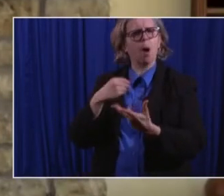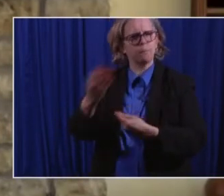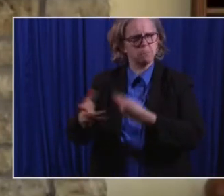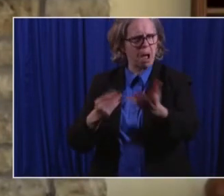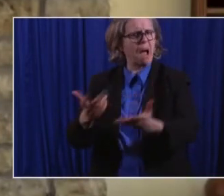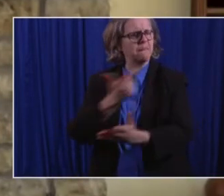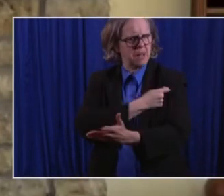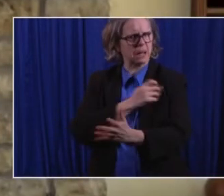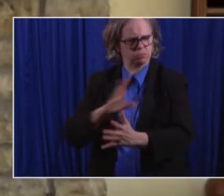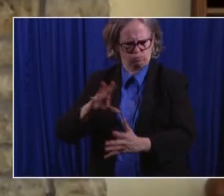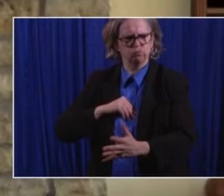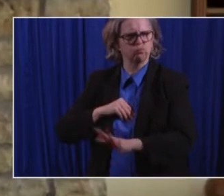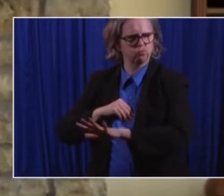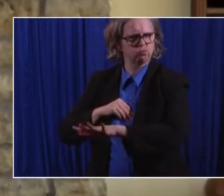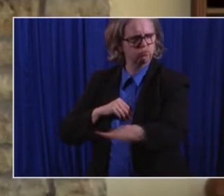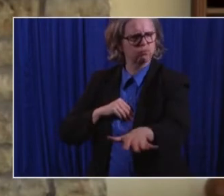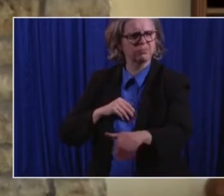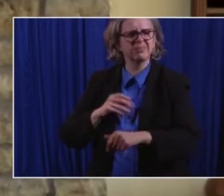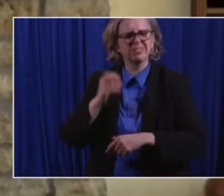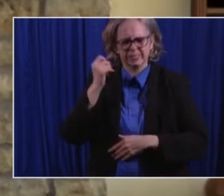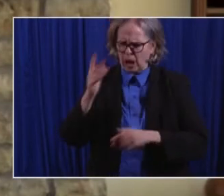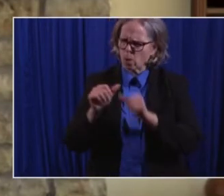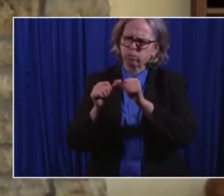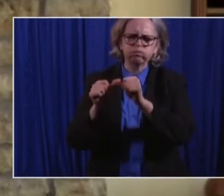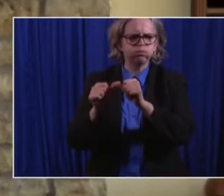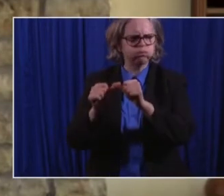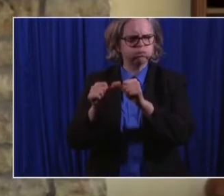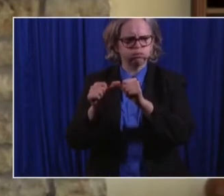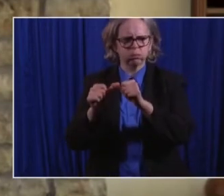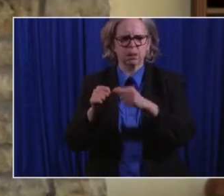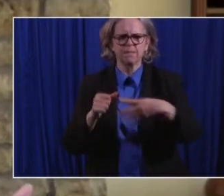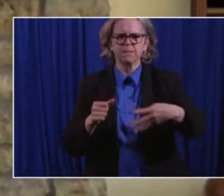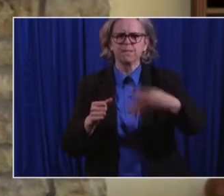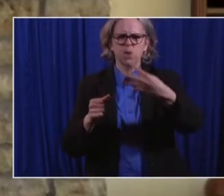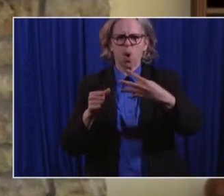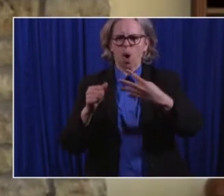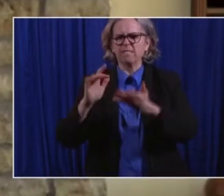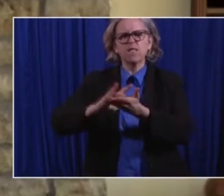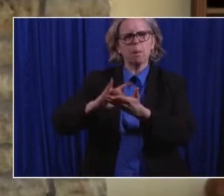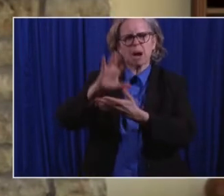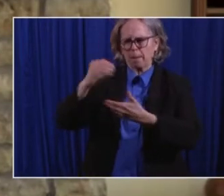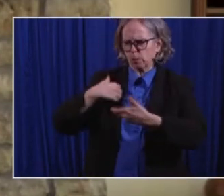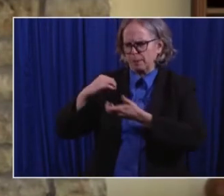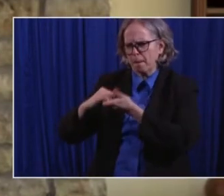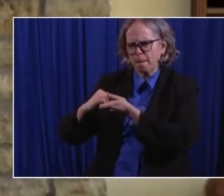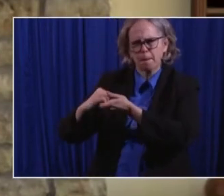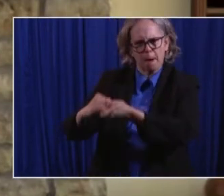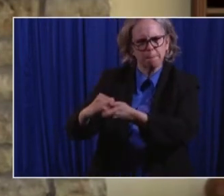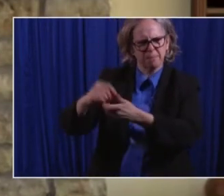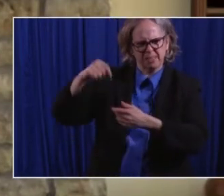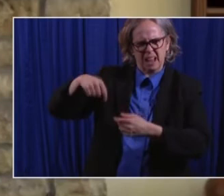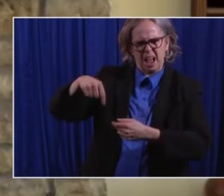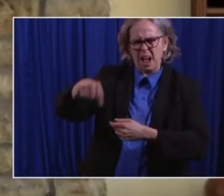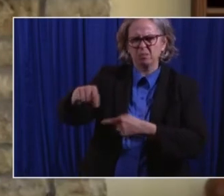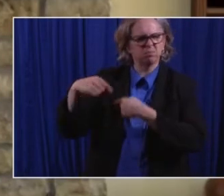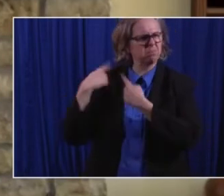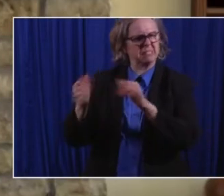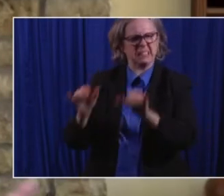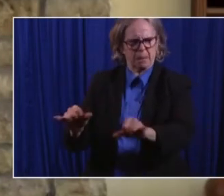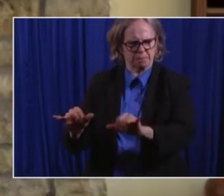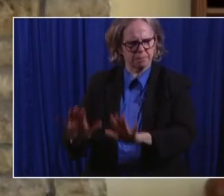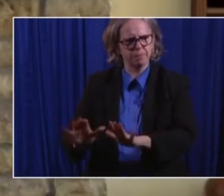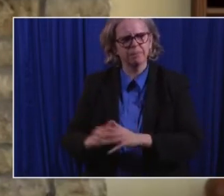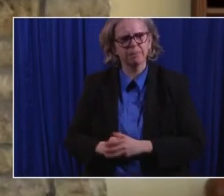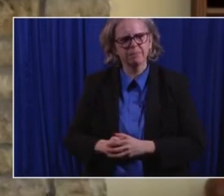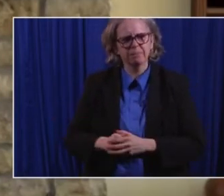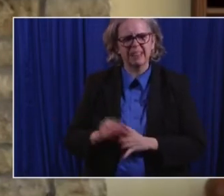normal chain of the drug company or the pharmacy company, that are supplying that nursing home. So this will be a steady